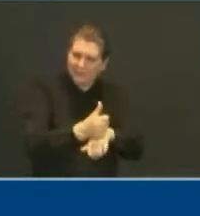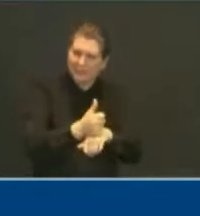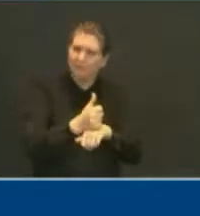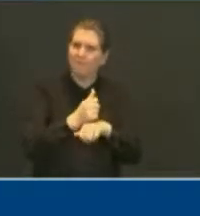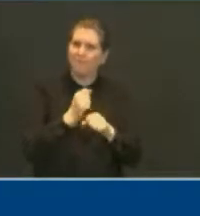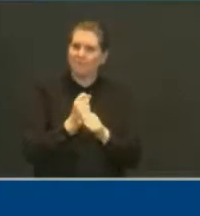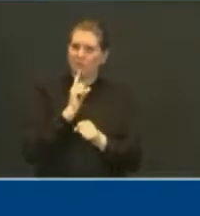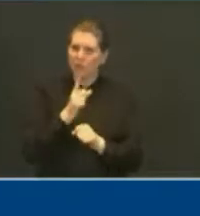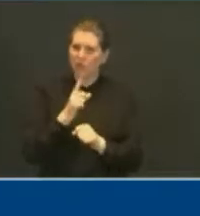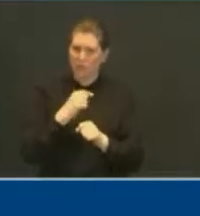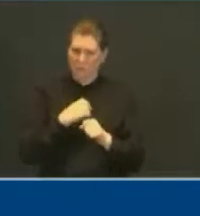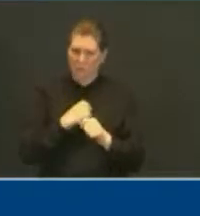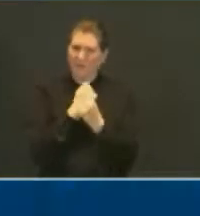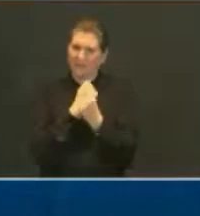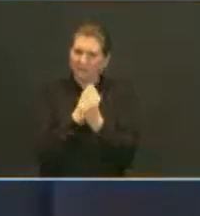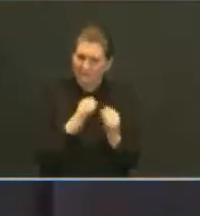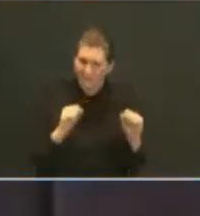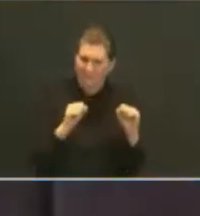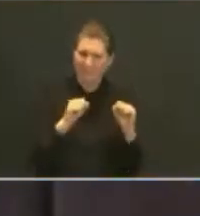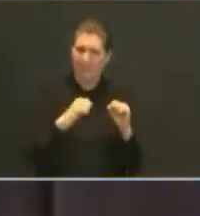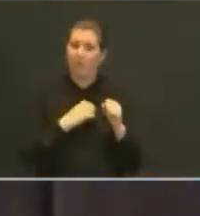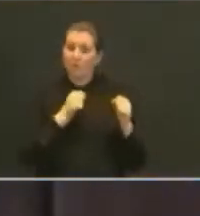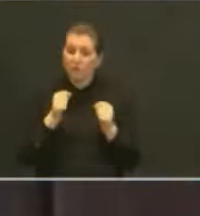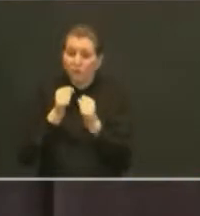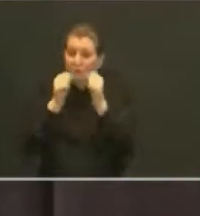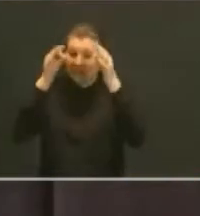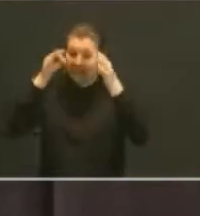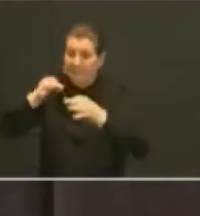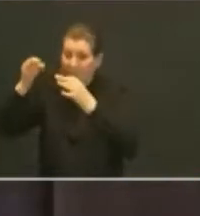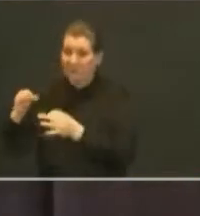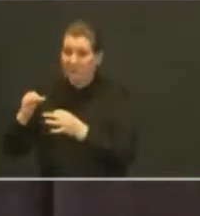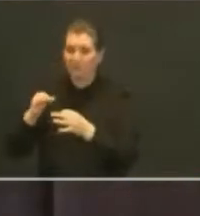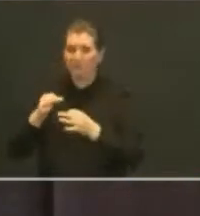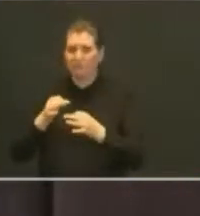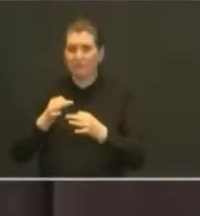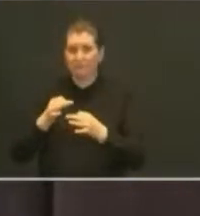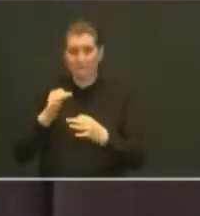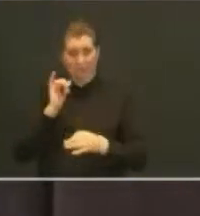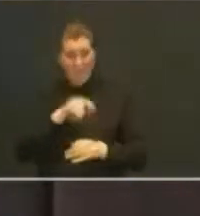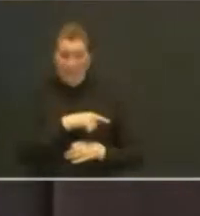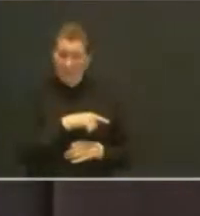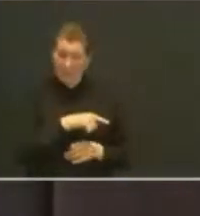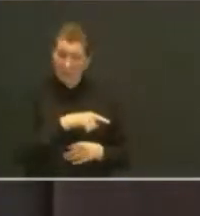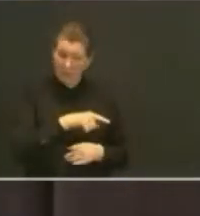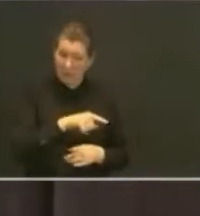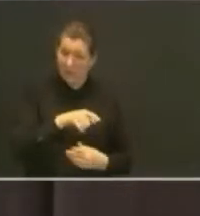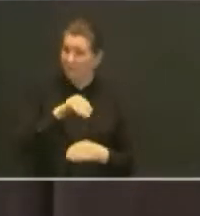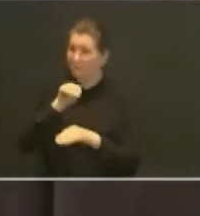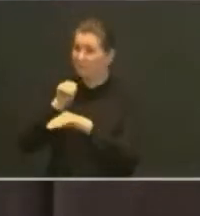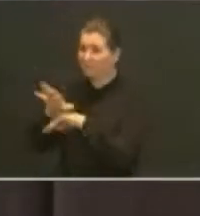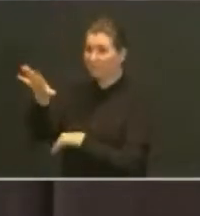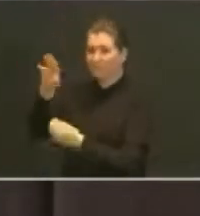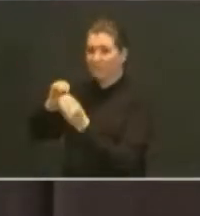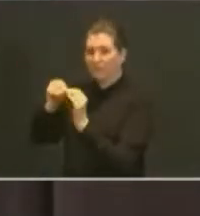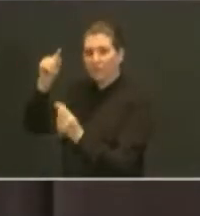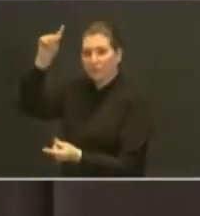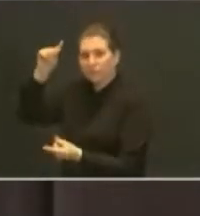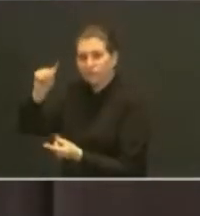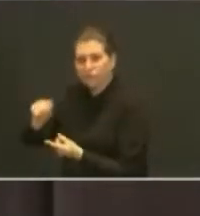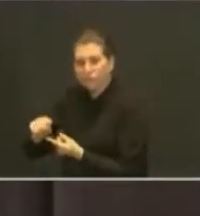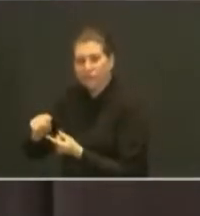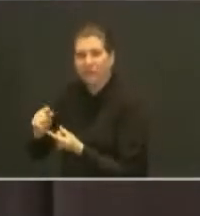strategic decisions we have made as a state over the last 2 months. And they are